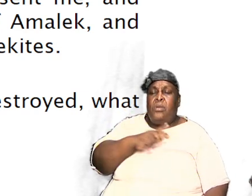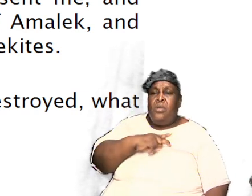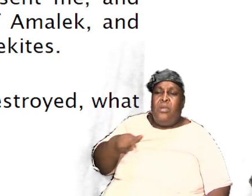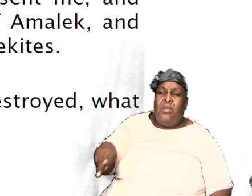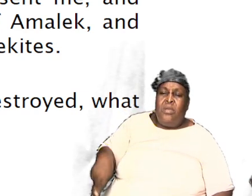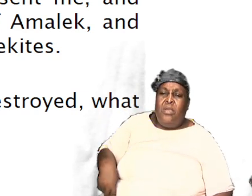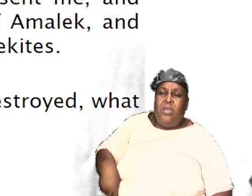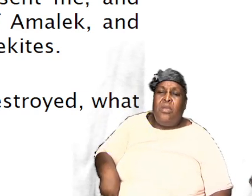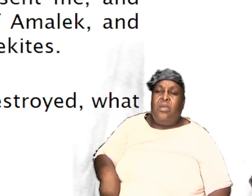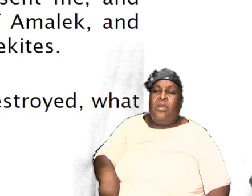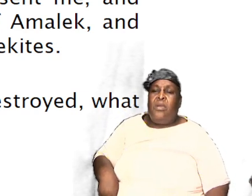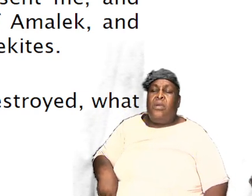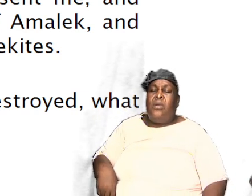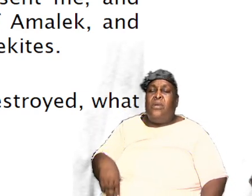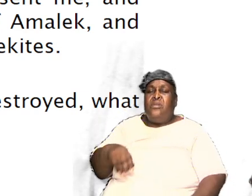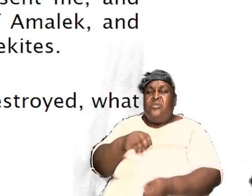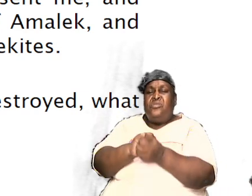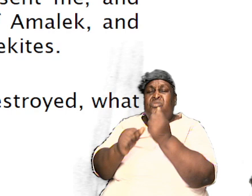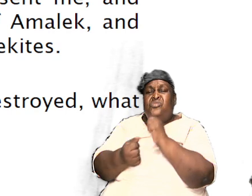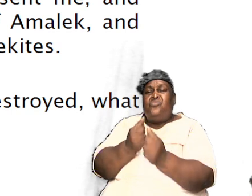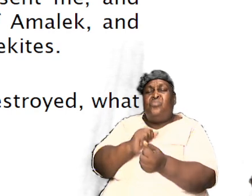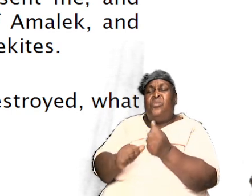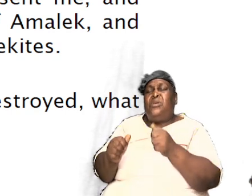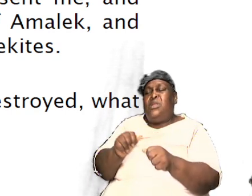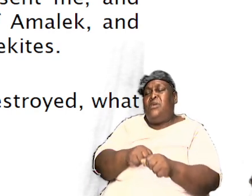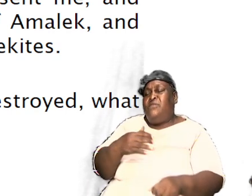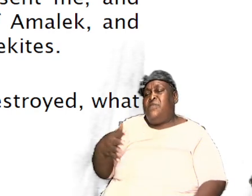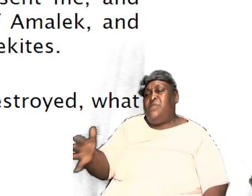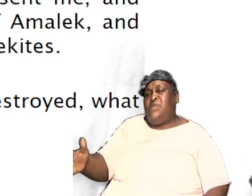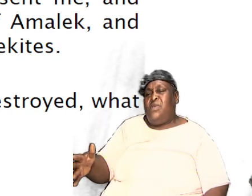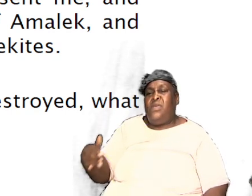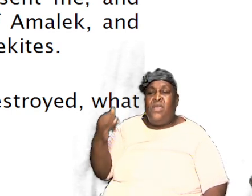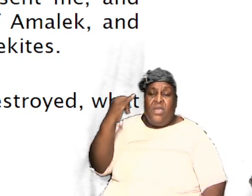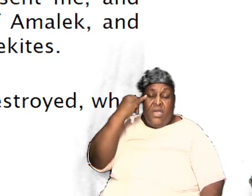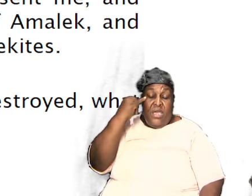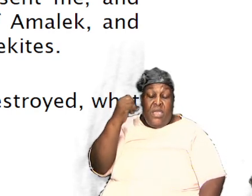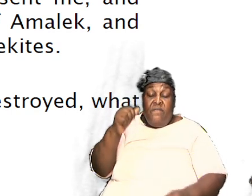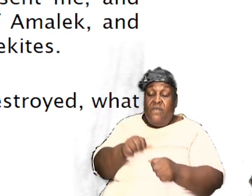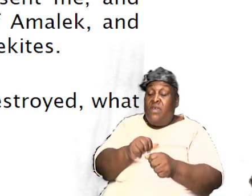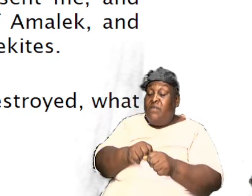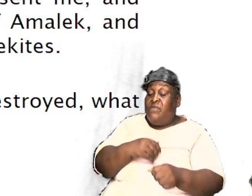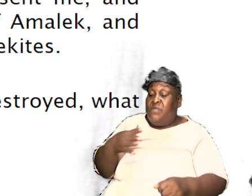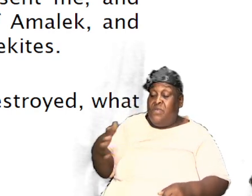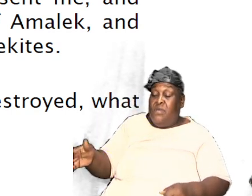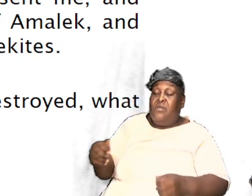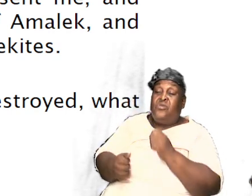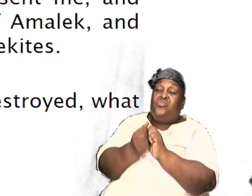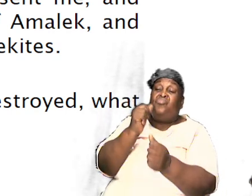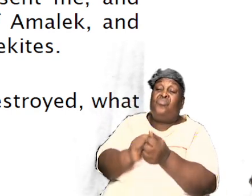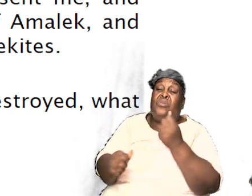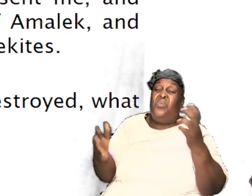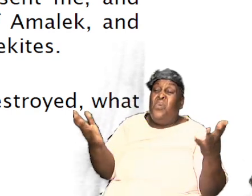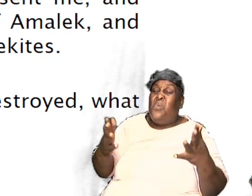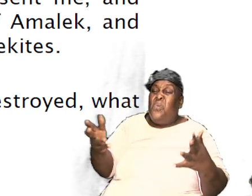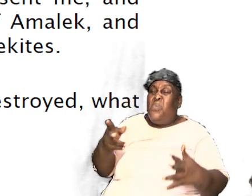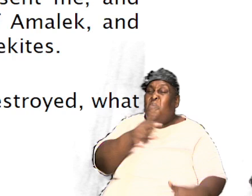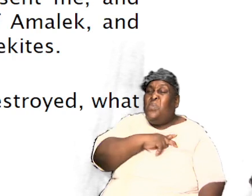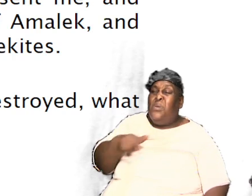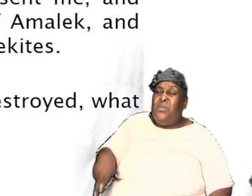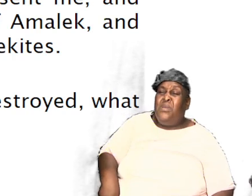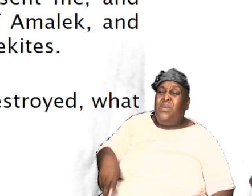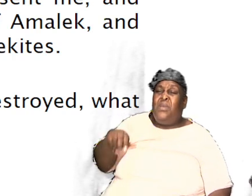have utterly destroyed the Amalekites. And this is what I was saying. If all of them were utterly destroyed, what was the king Agag doing there?